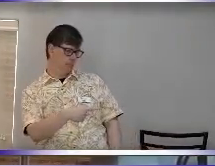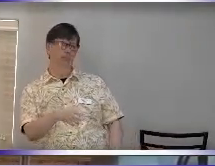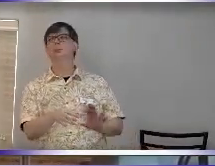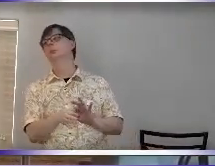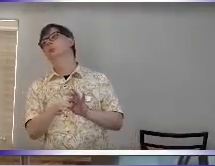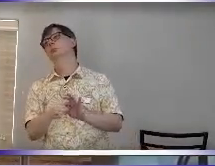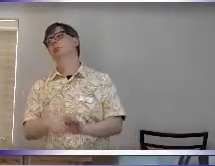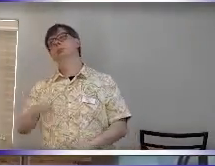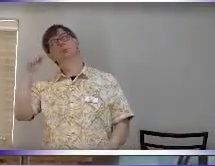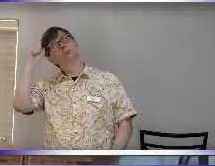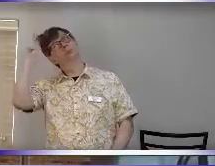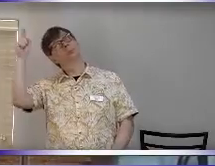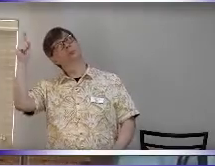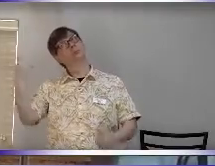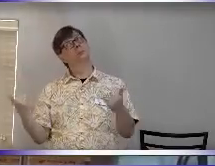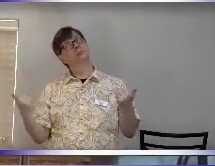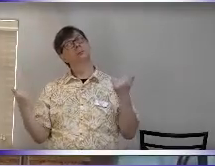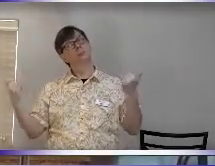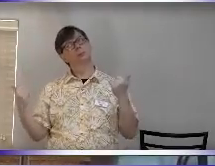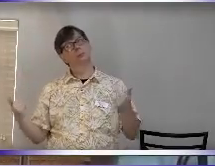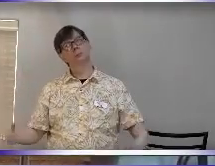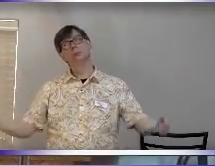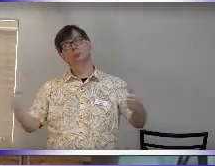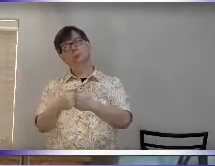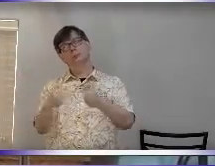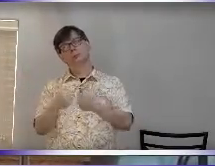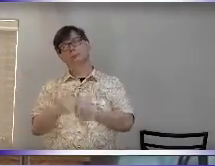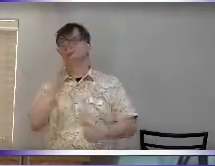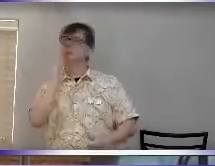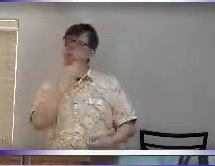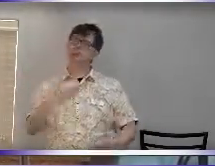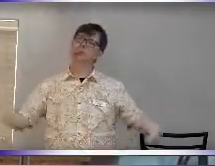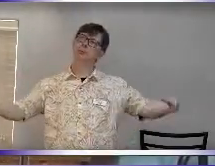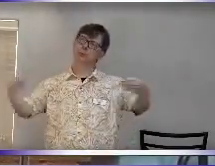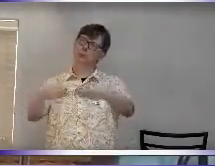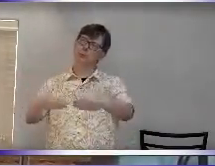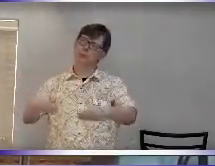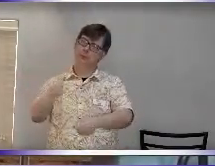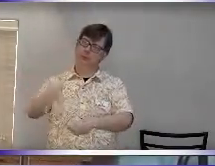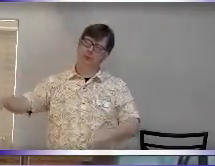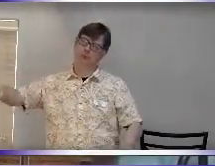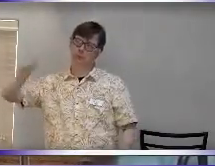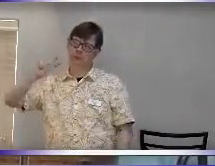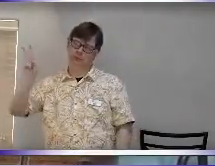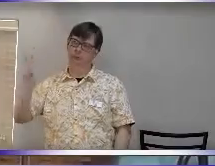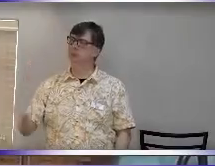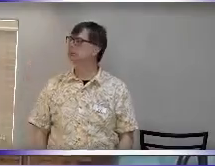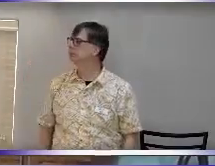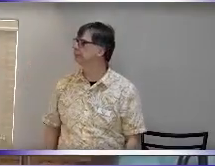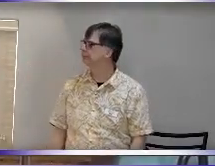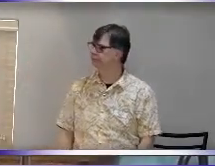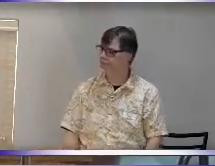tried to understand why do they have such a challenge being with each other. And of course, this was during the times of the troubles and